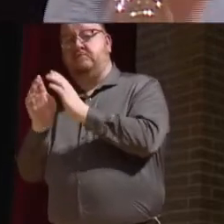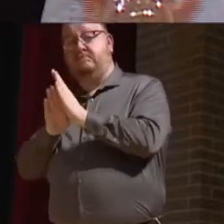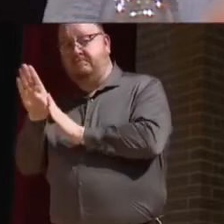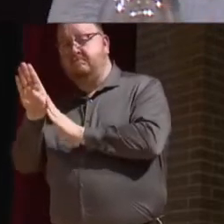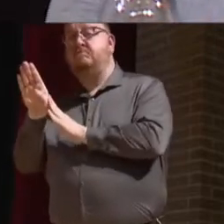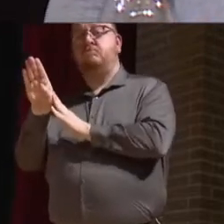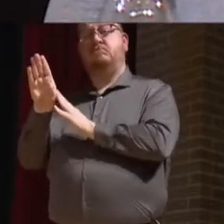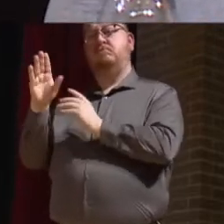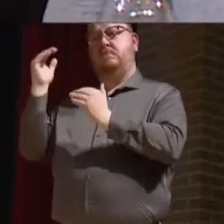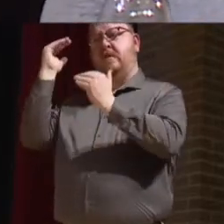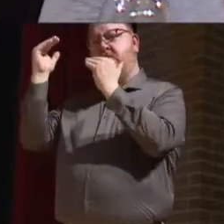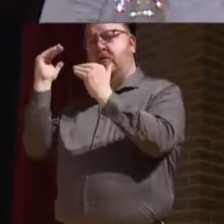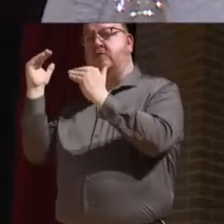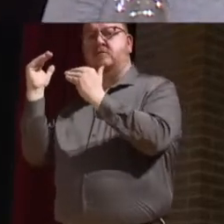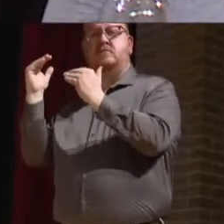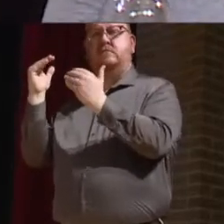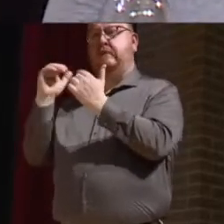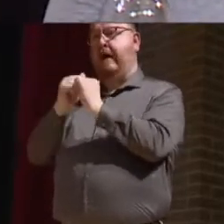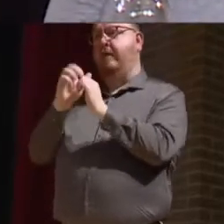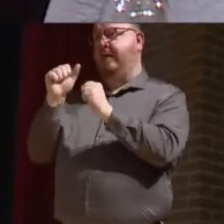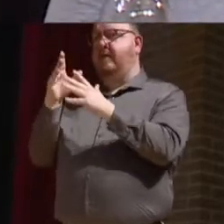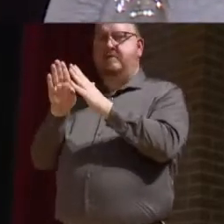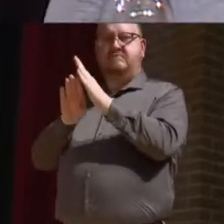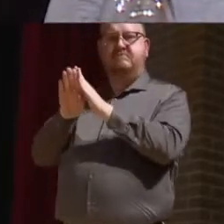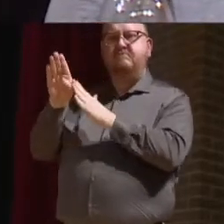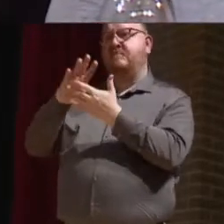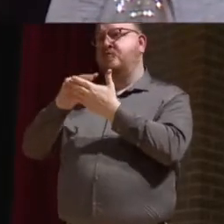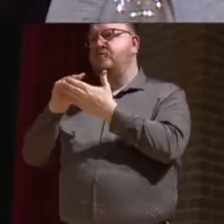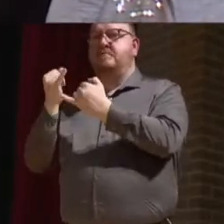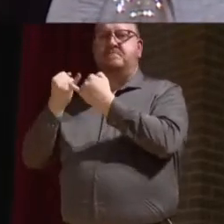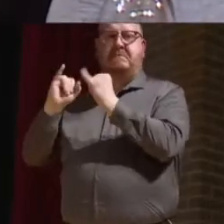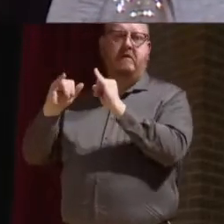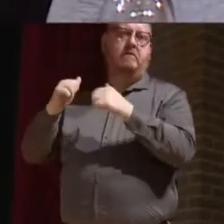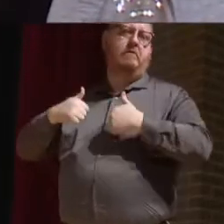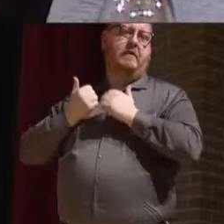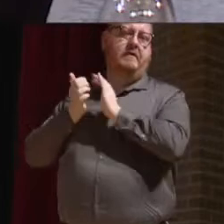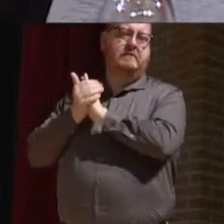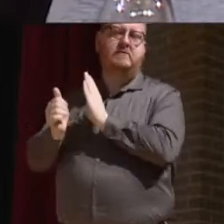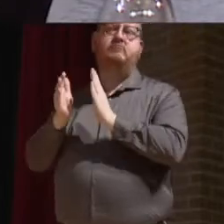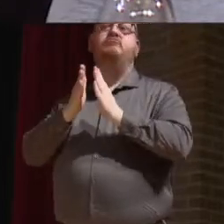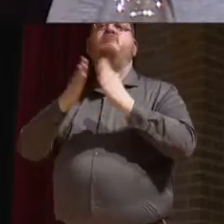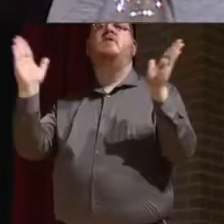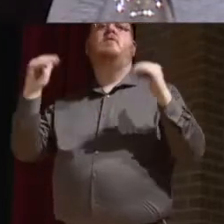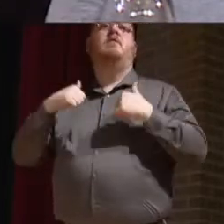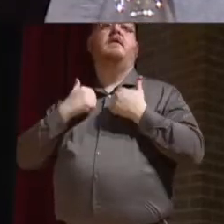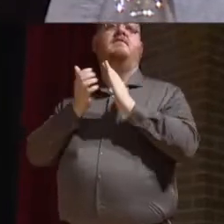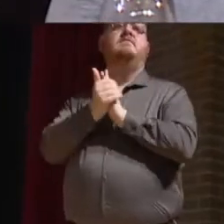with gaining independence and life skills. So we have general life skills classes which